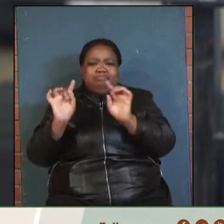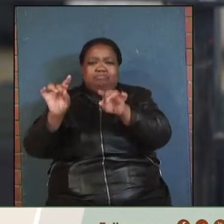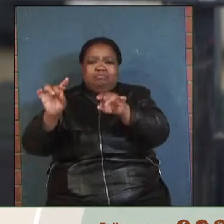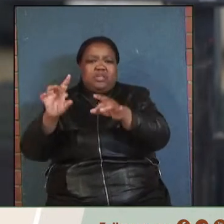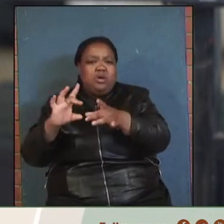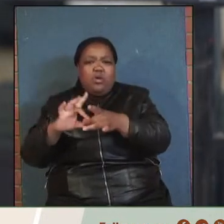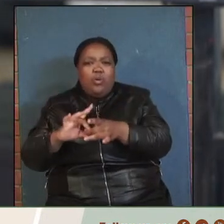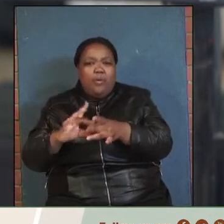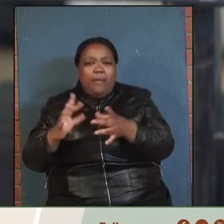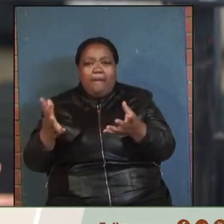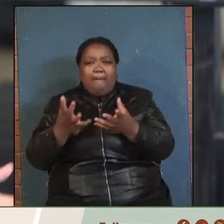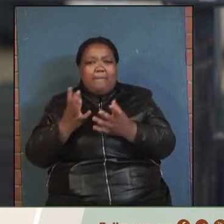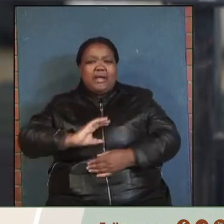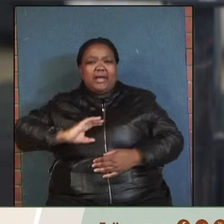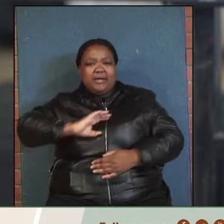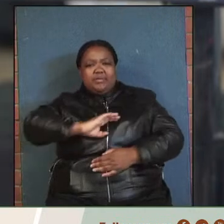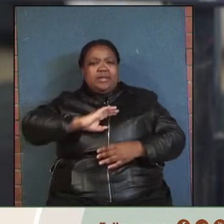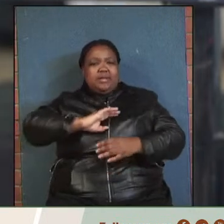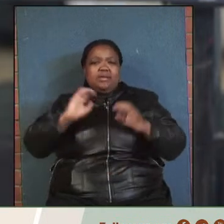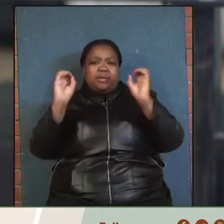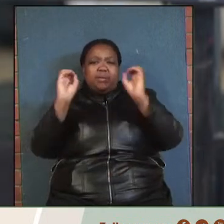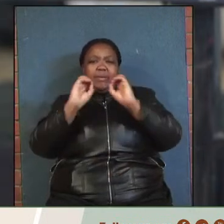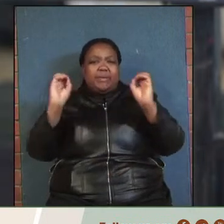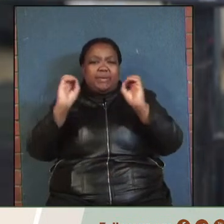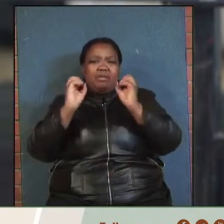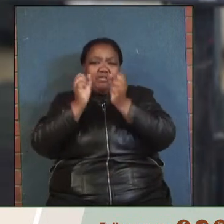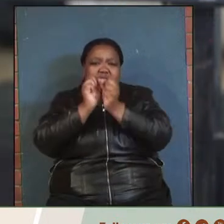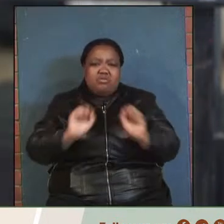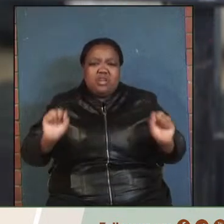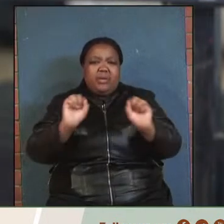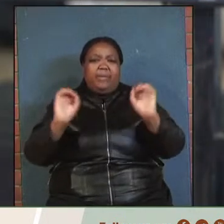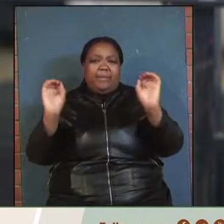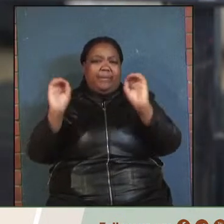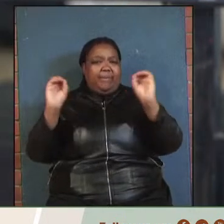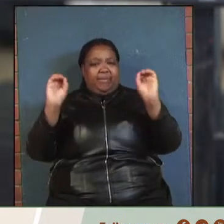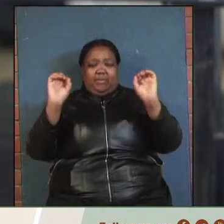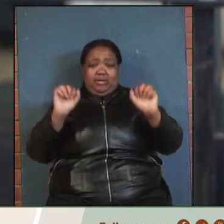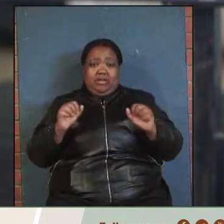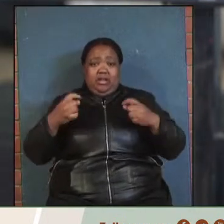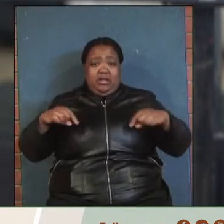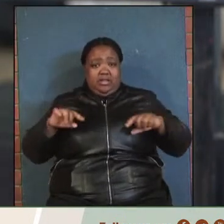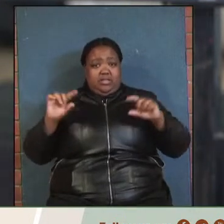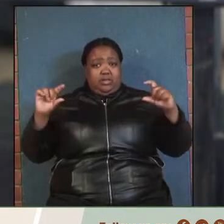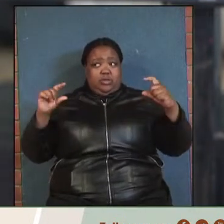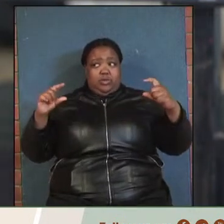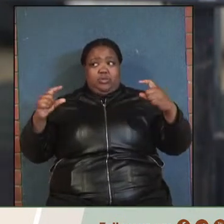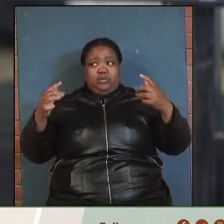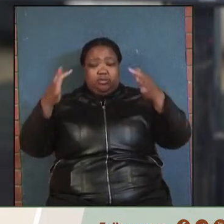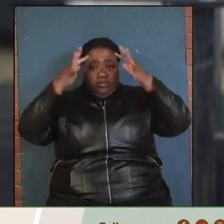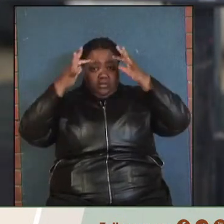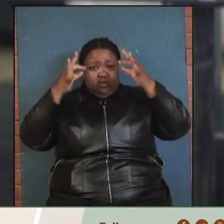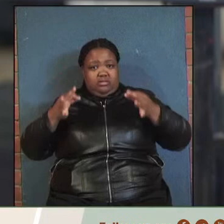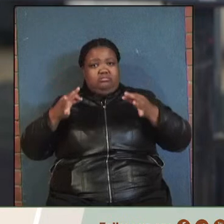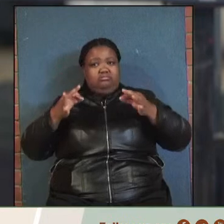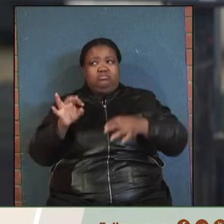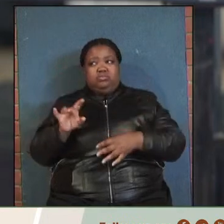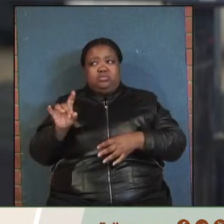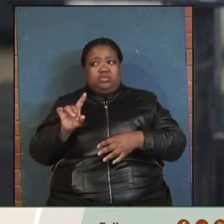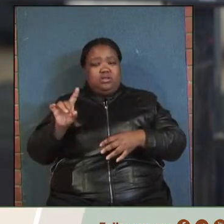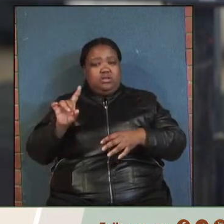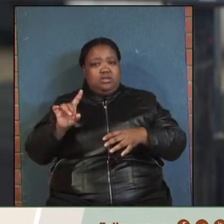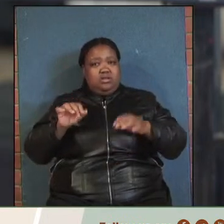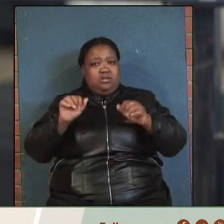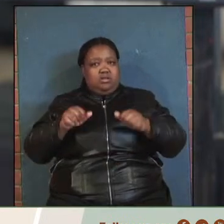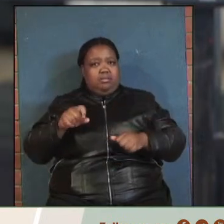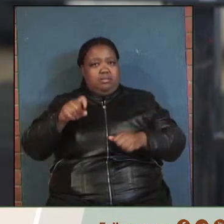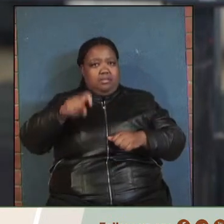with no comfortability and no freedom. Therefore, we as a commission, one, we have decided that it is a must. Not only a must,